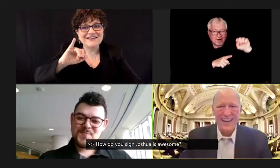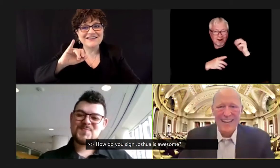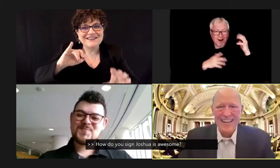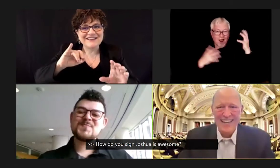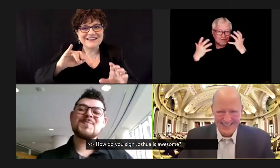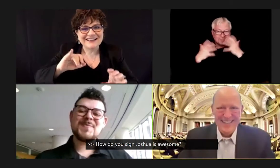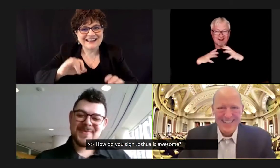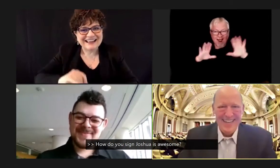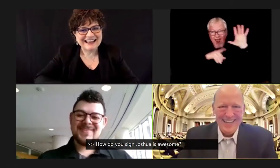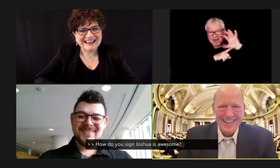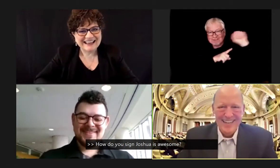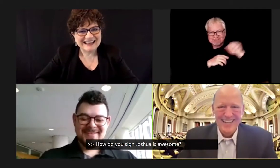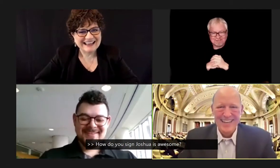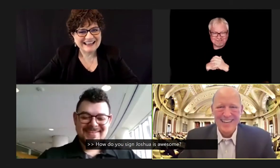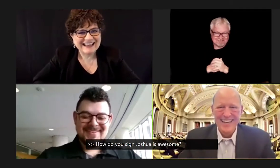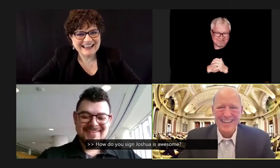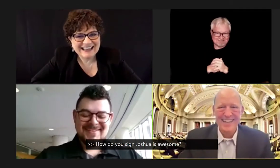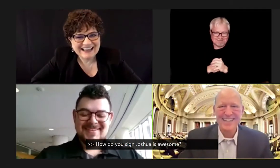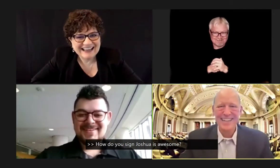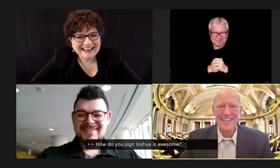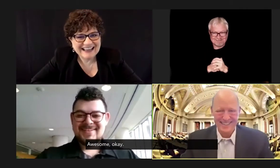Awesome, okay.